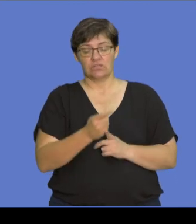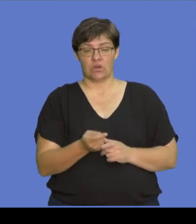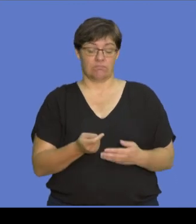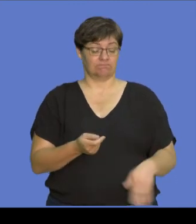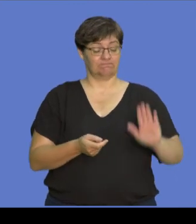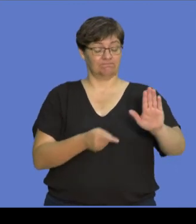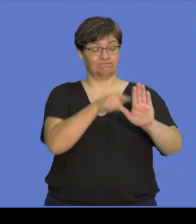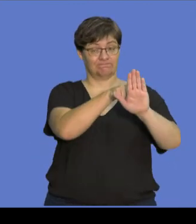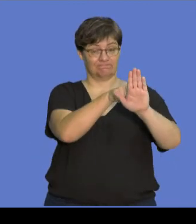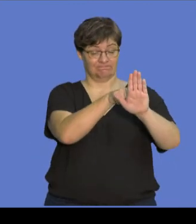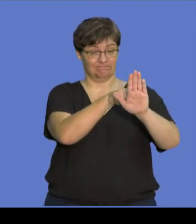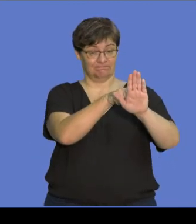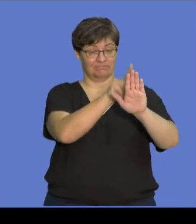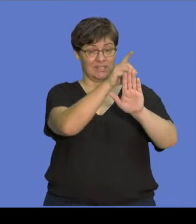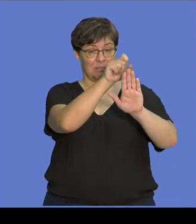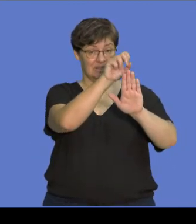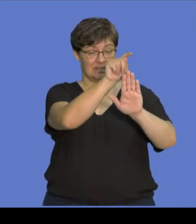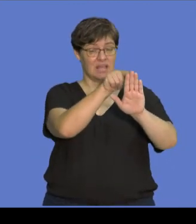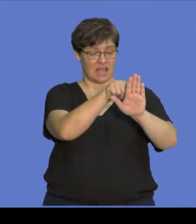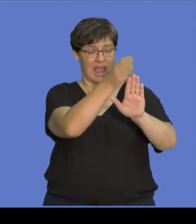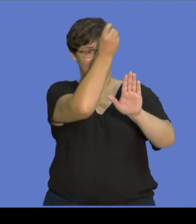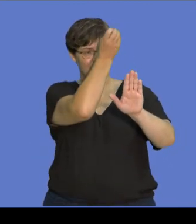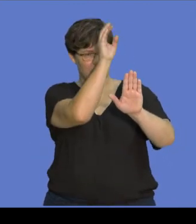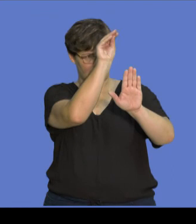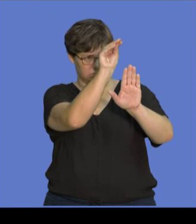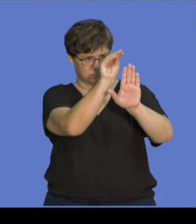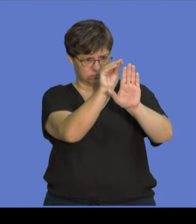the debit side of this account here, I have all the